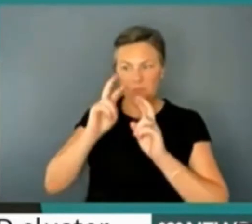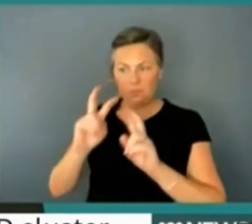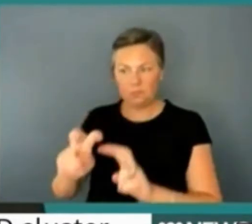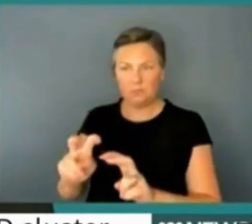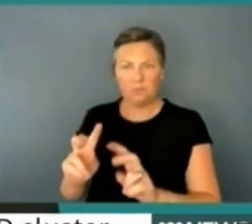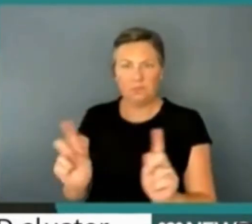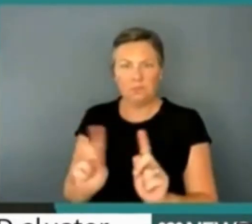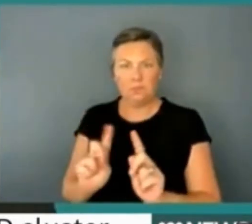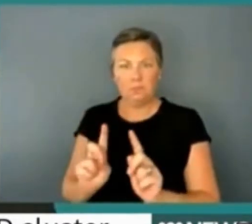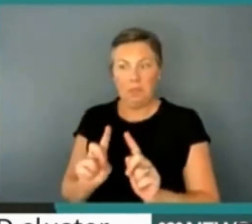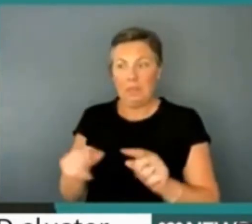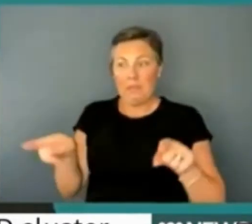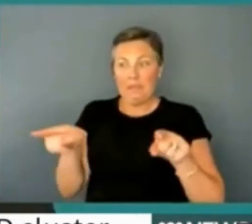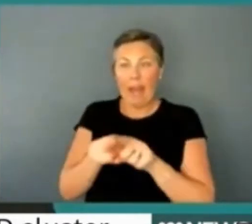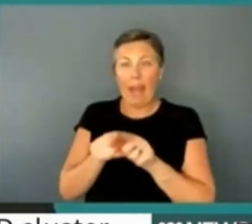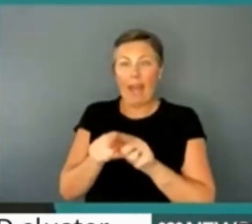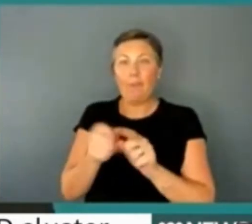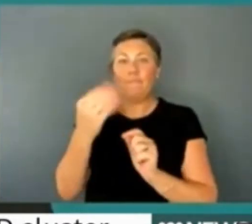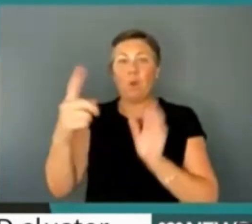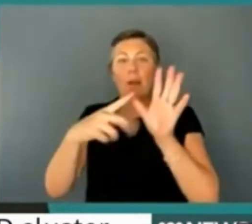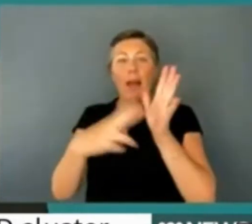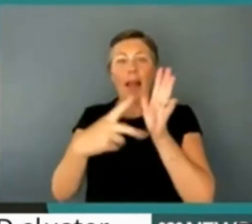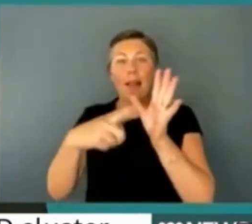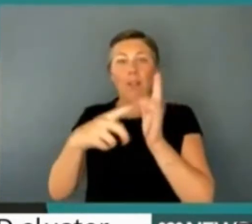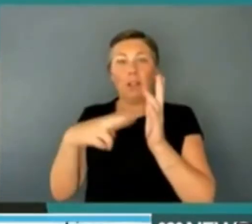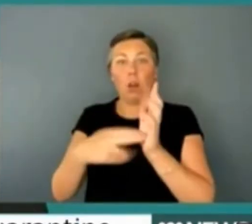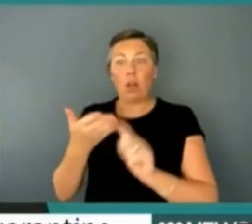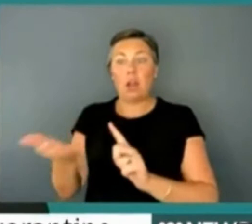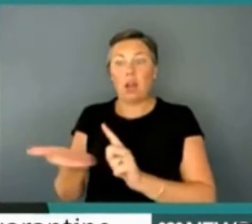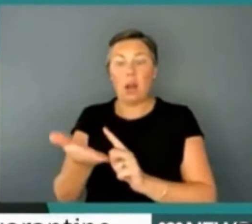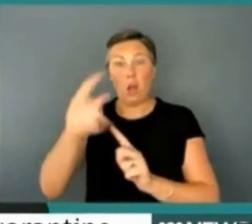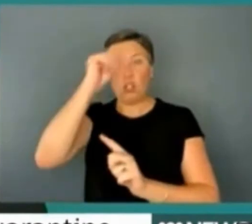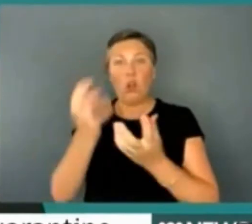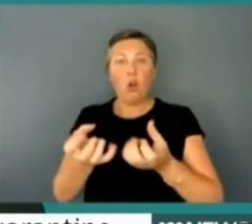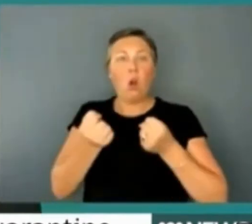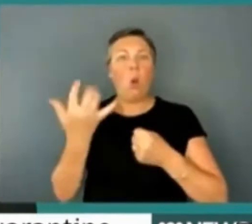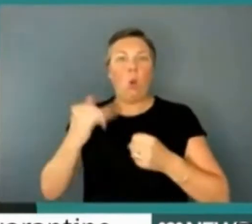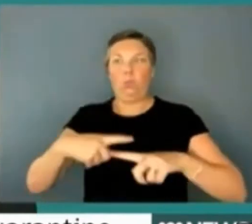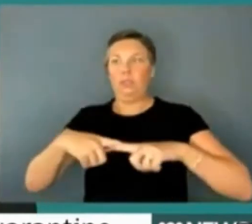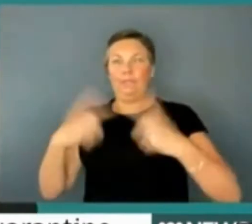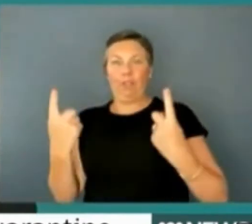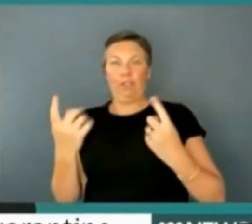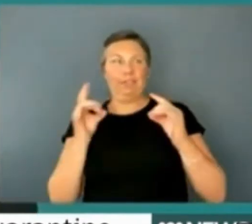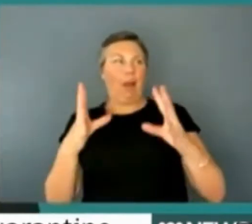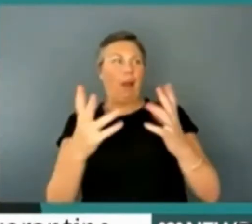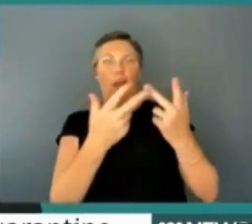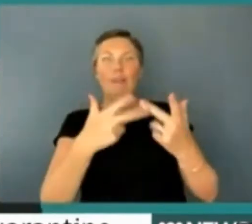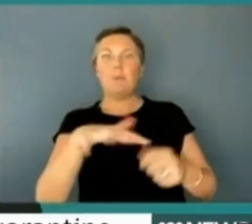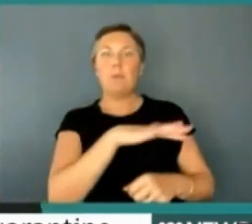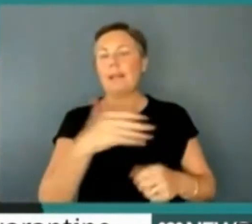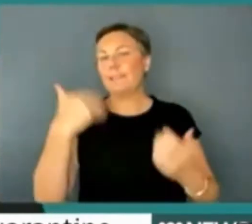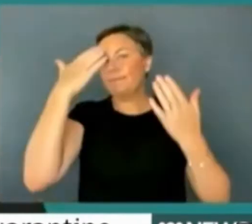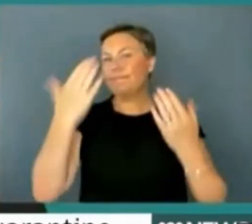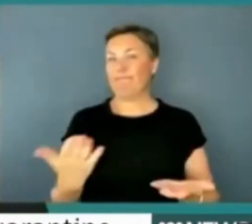a different cluster to the Avalon cluster, but that's obviously a crucial component of the investigation that New South Wales Health is